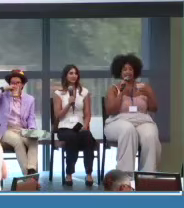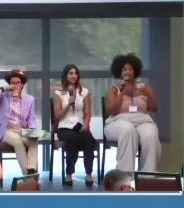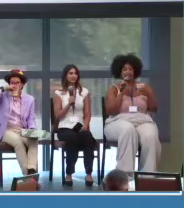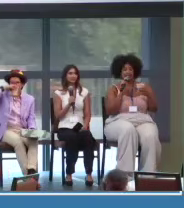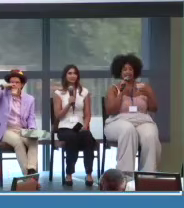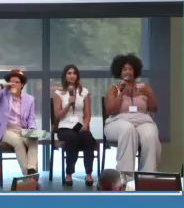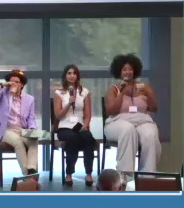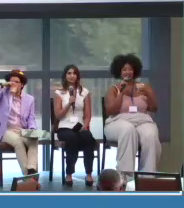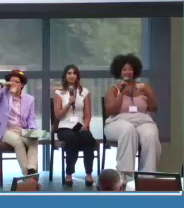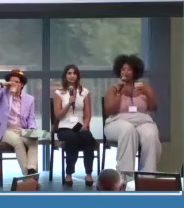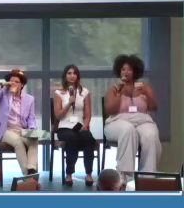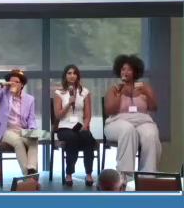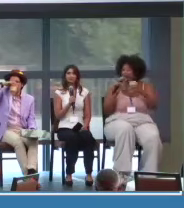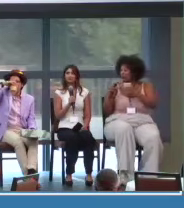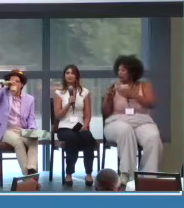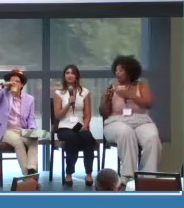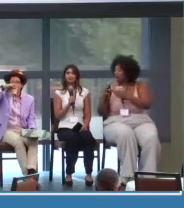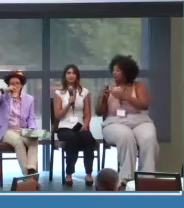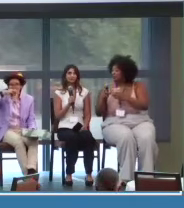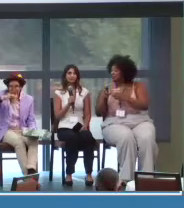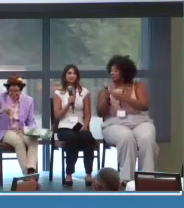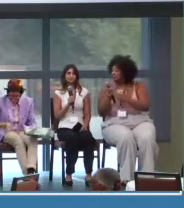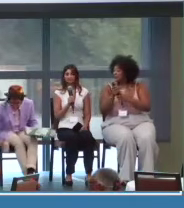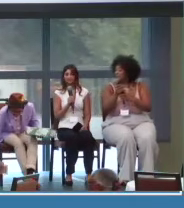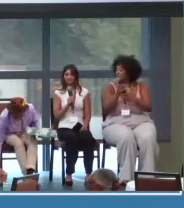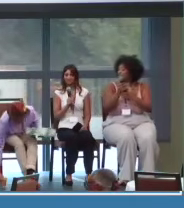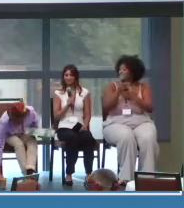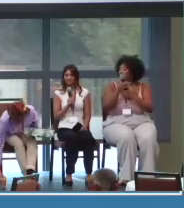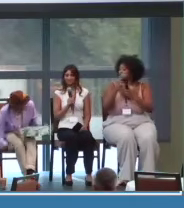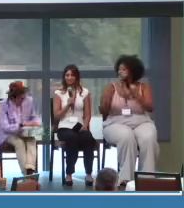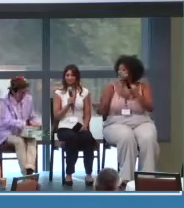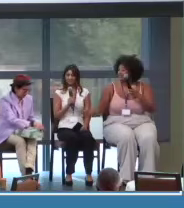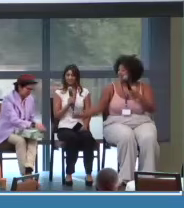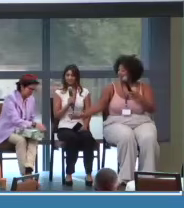730168. Oh, okay. Let's do it again.